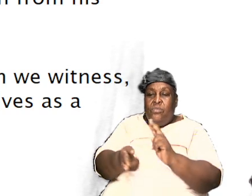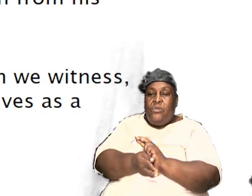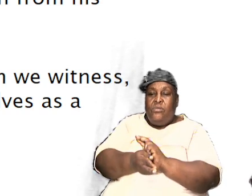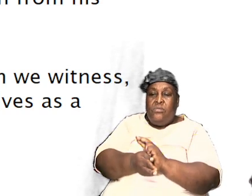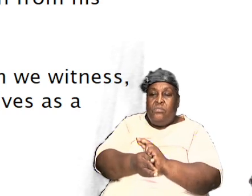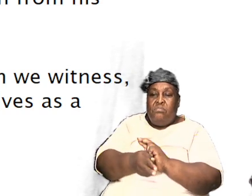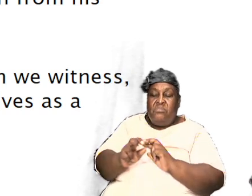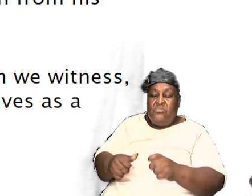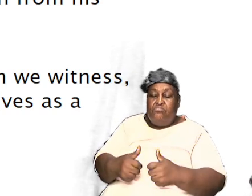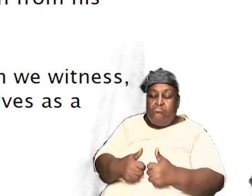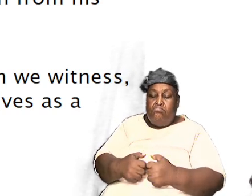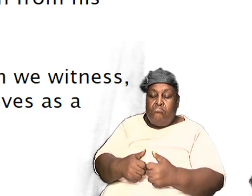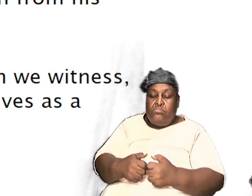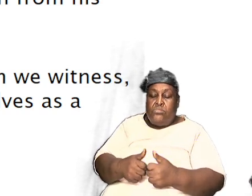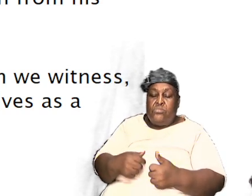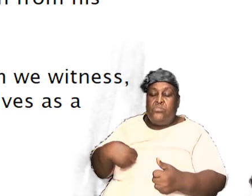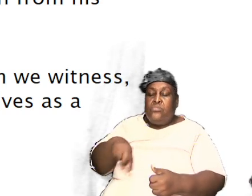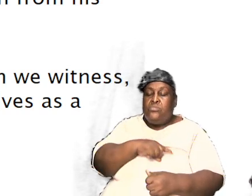witness.